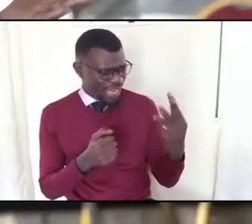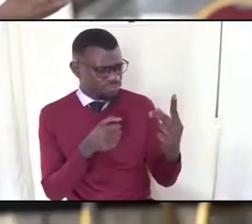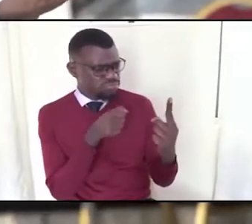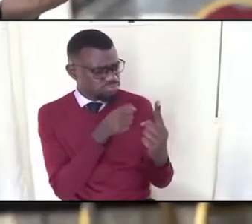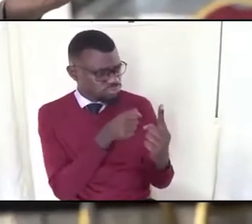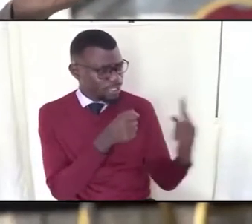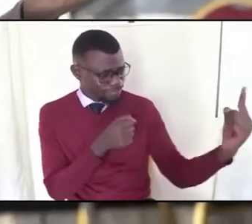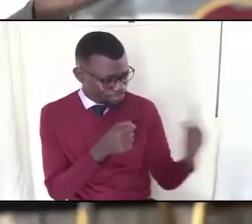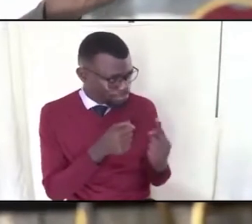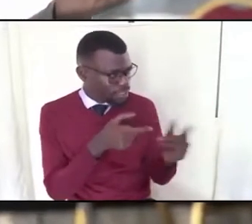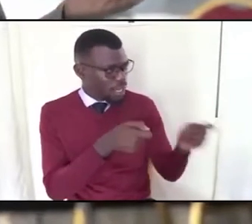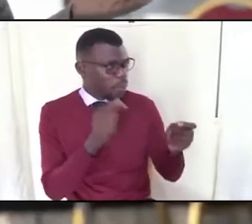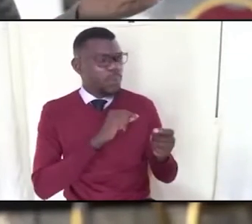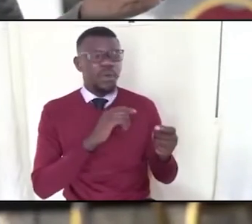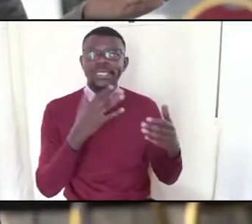out.